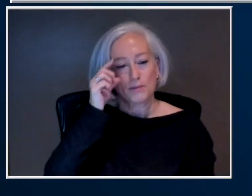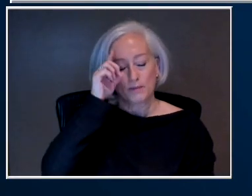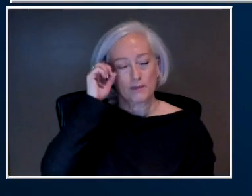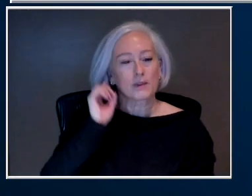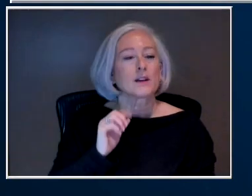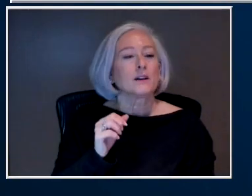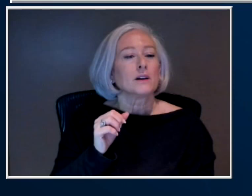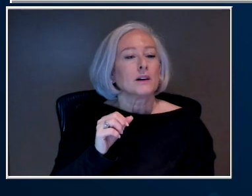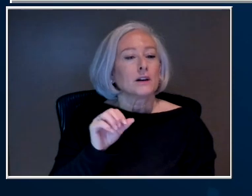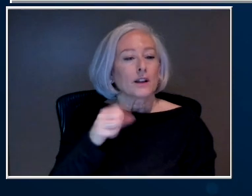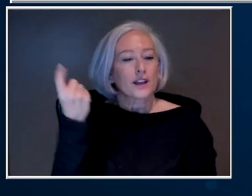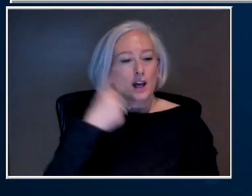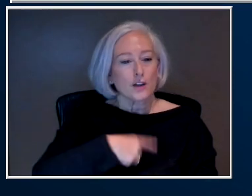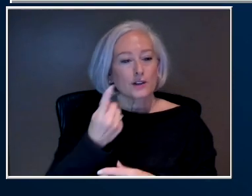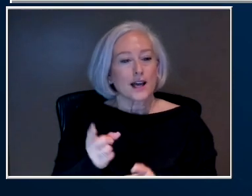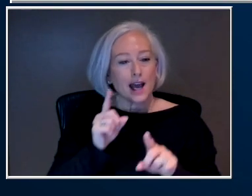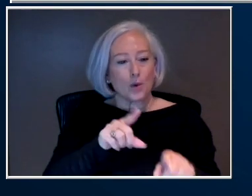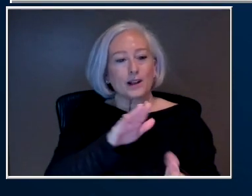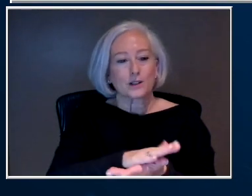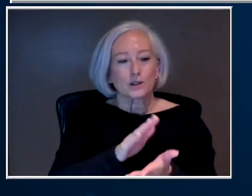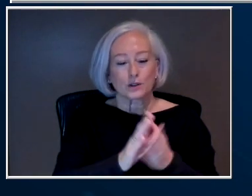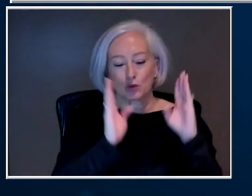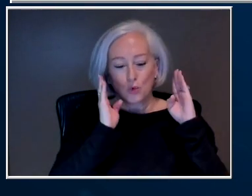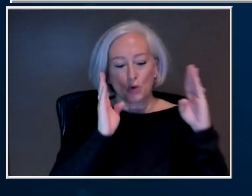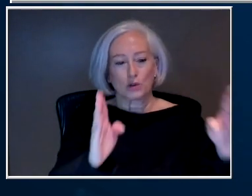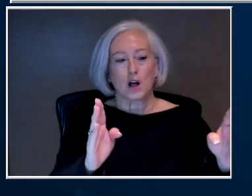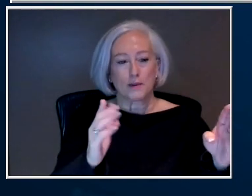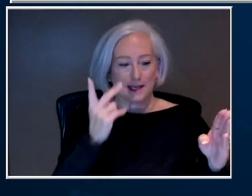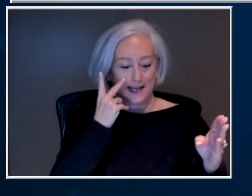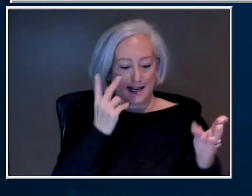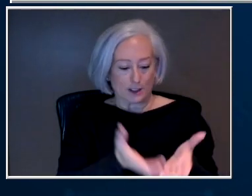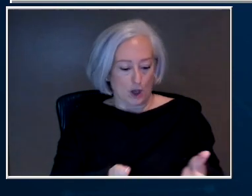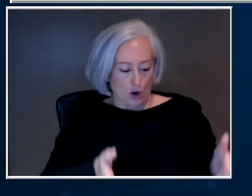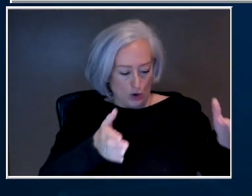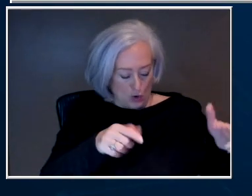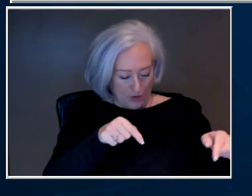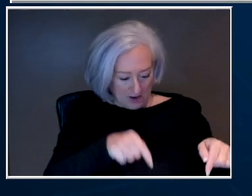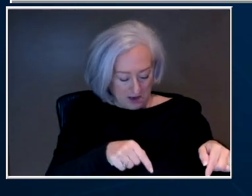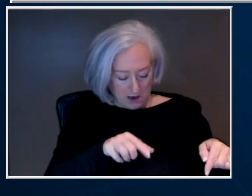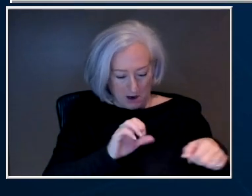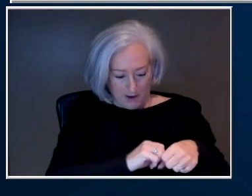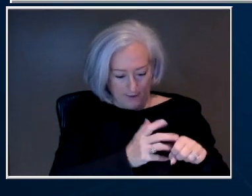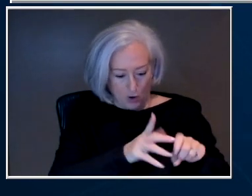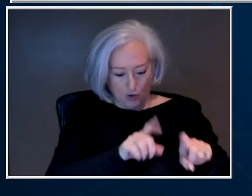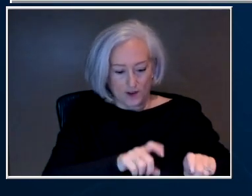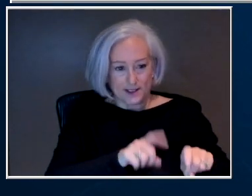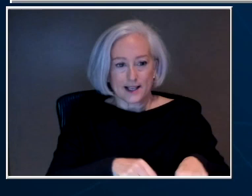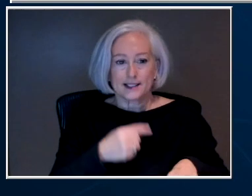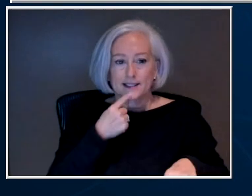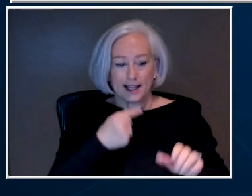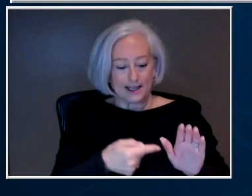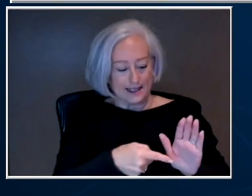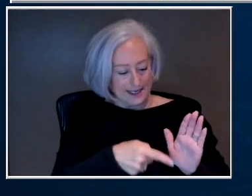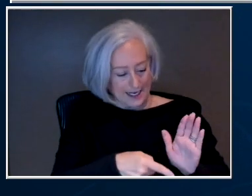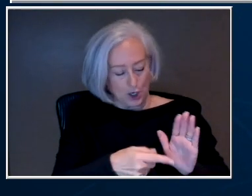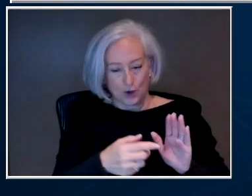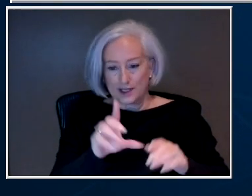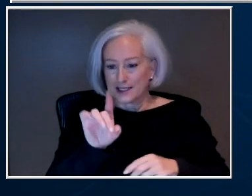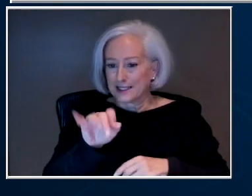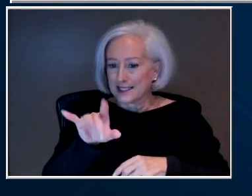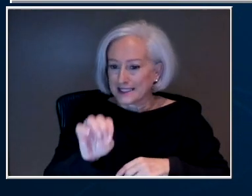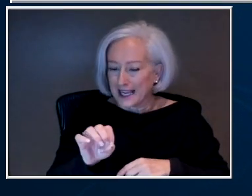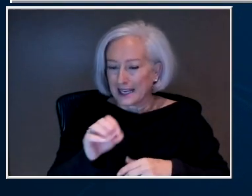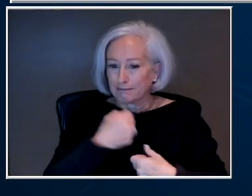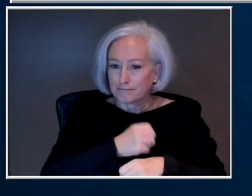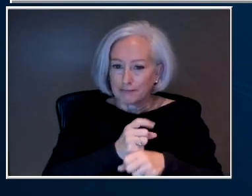waiting for him to come out, and they had like a basket of COVID tests. And of course it said, here's the dates and make sure you check, but that it's an